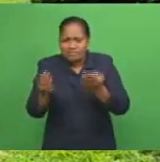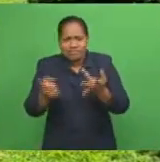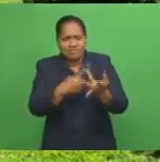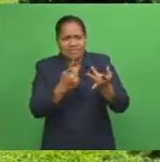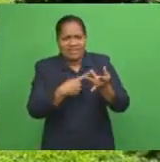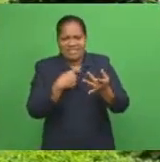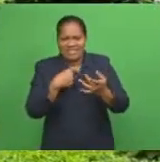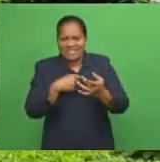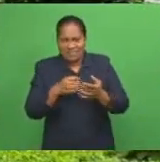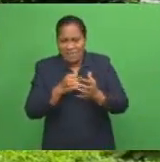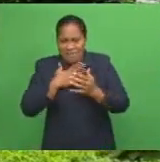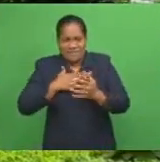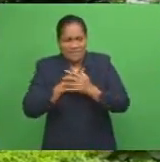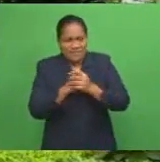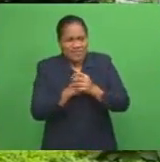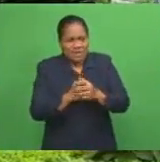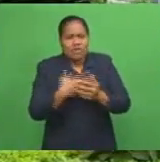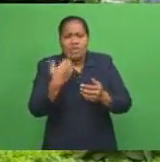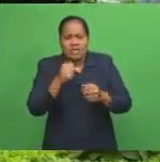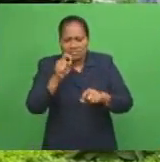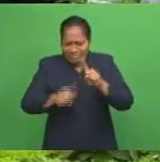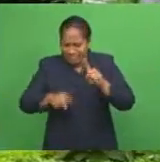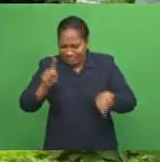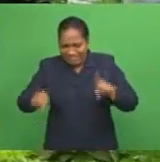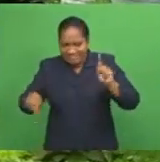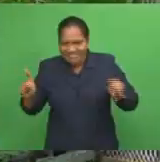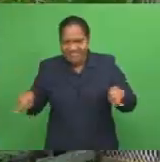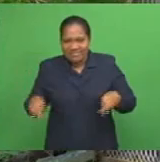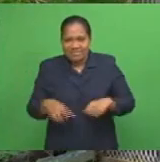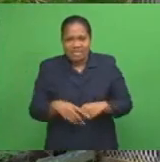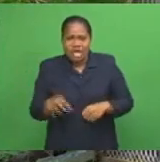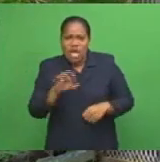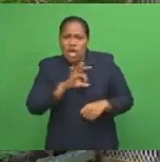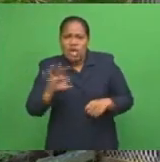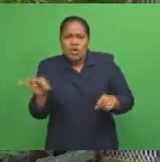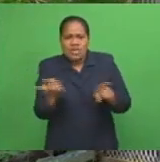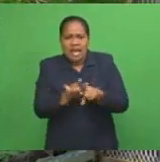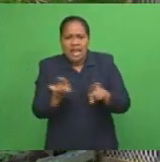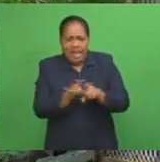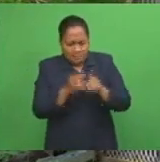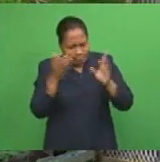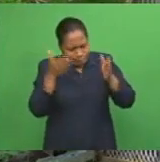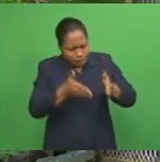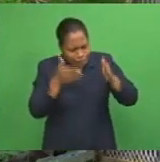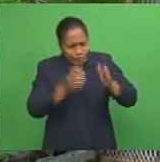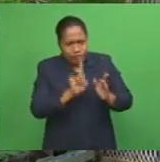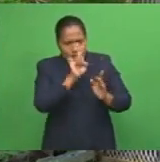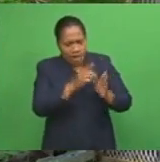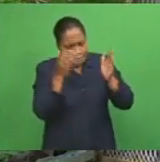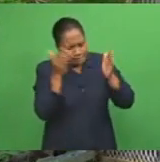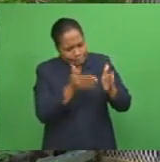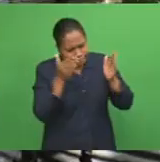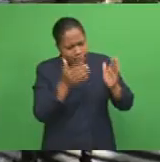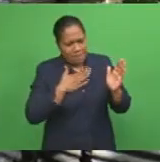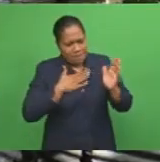doing other things, diversifying instead of just putting your eggs in one basket and just relying on your music